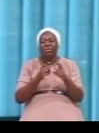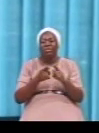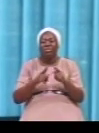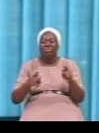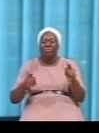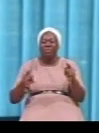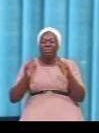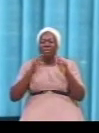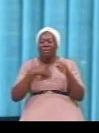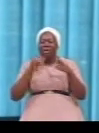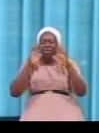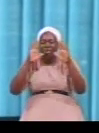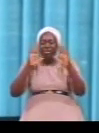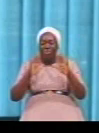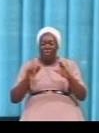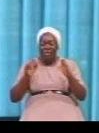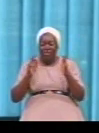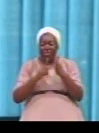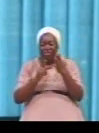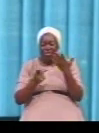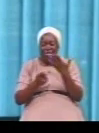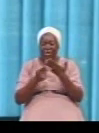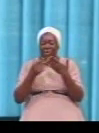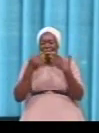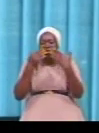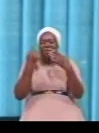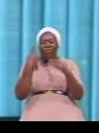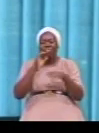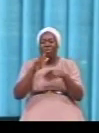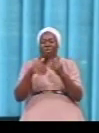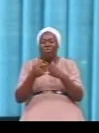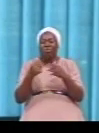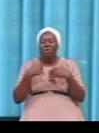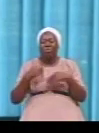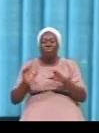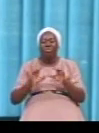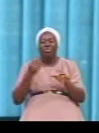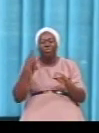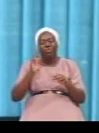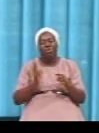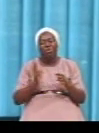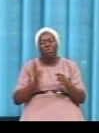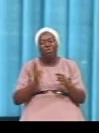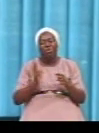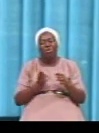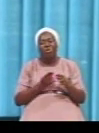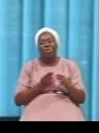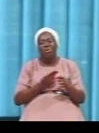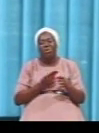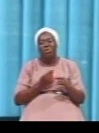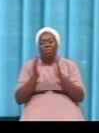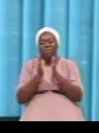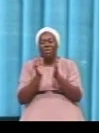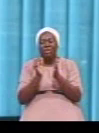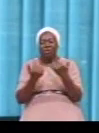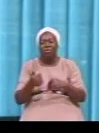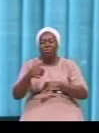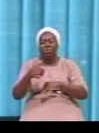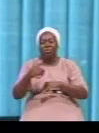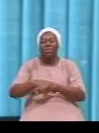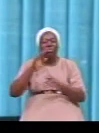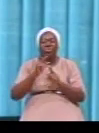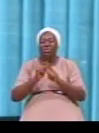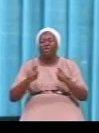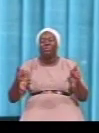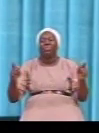crusade. Thank you for all you've done for us so far. We pray that tonight will be extraordinary.